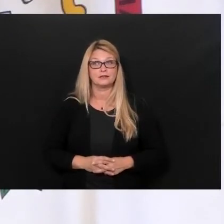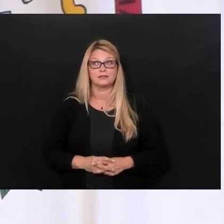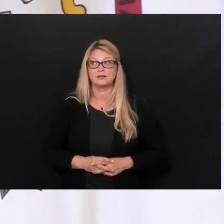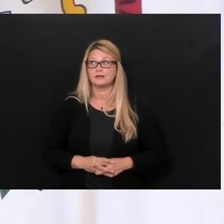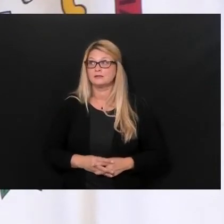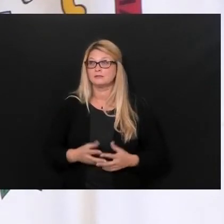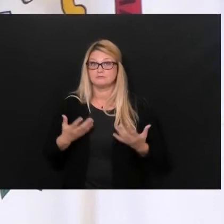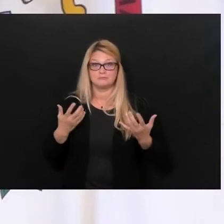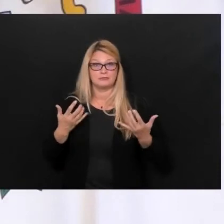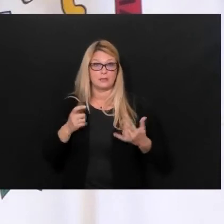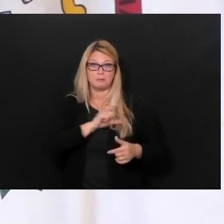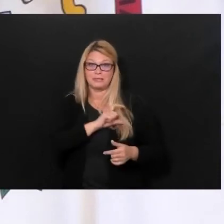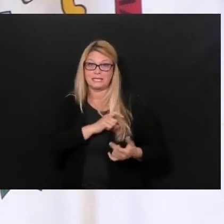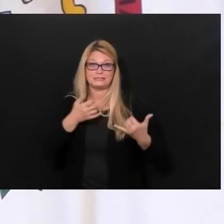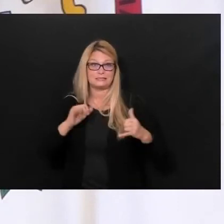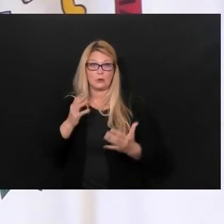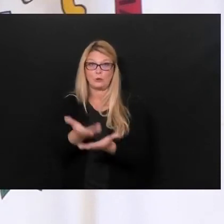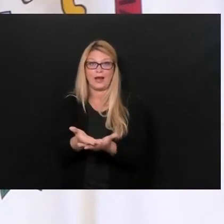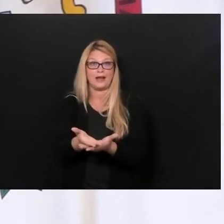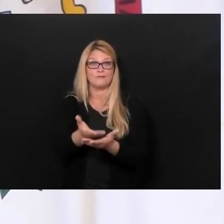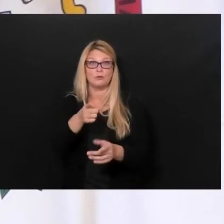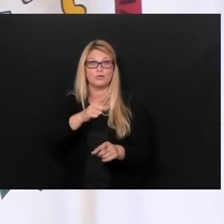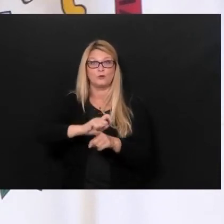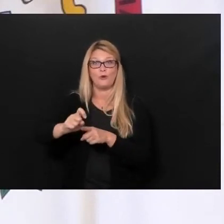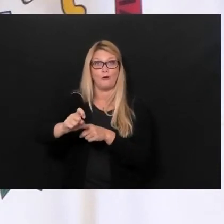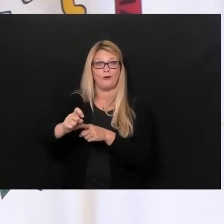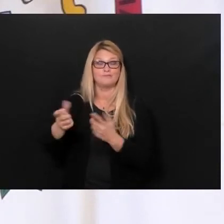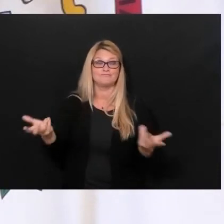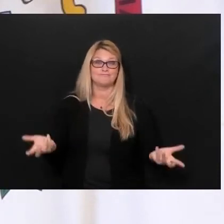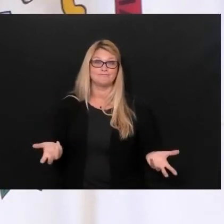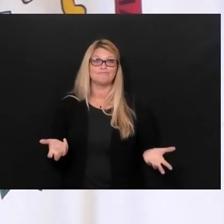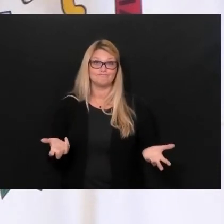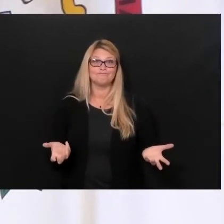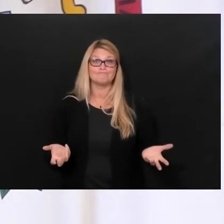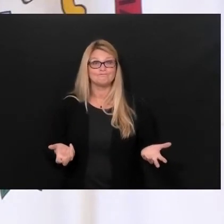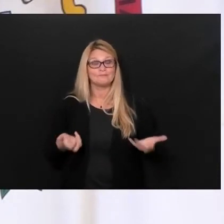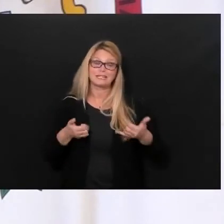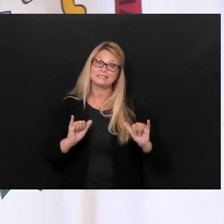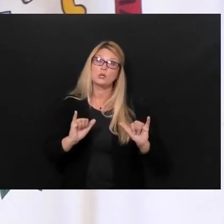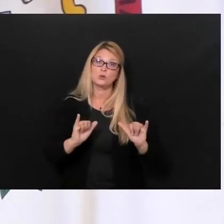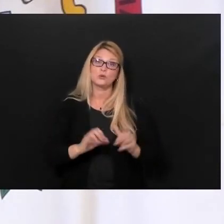come. They still come when you call. You know,